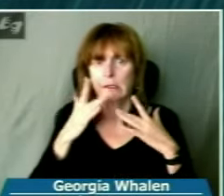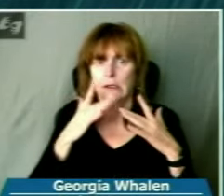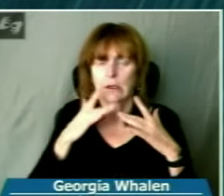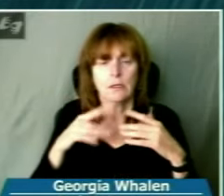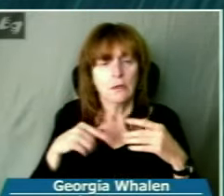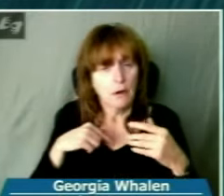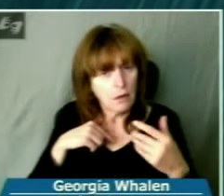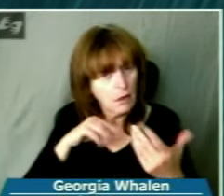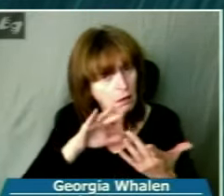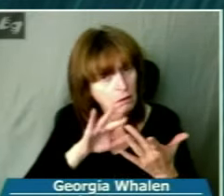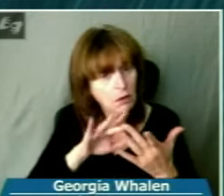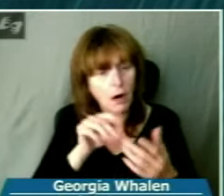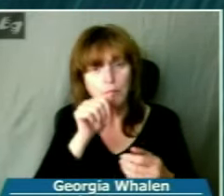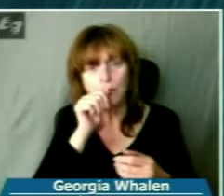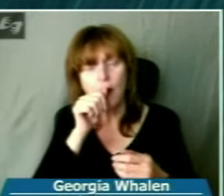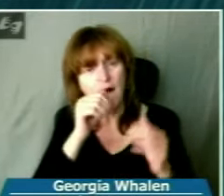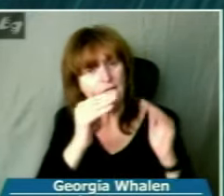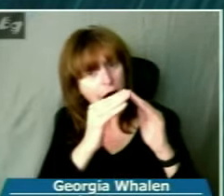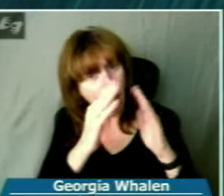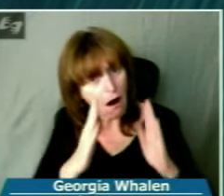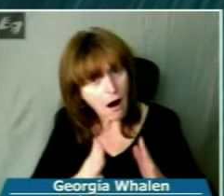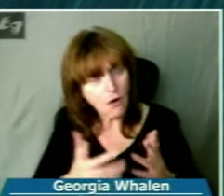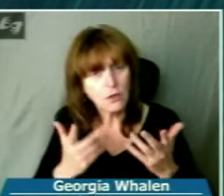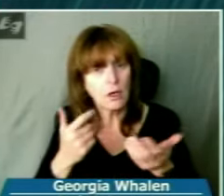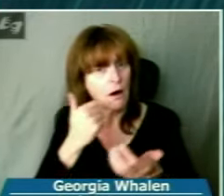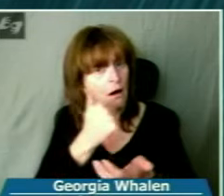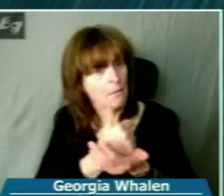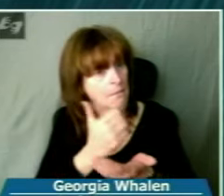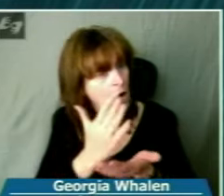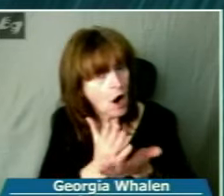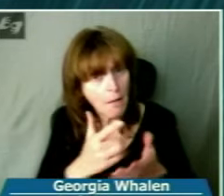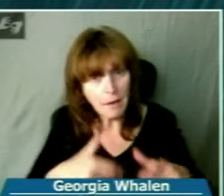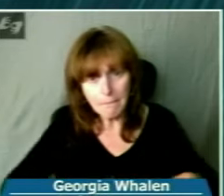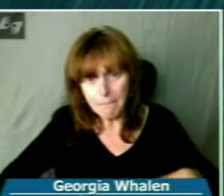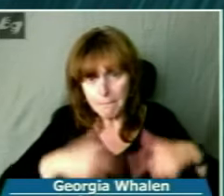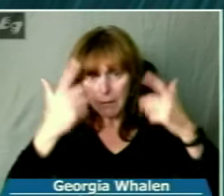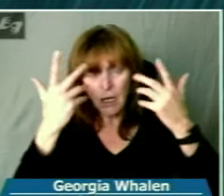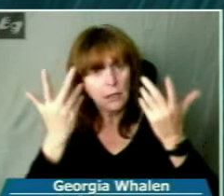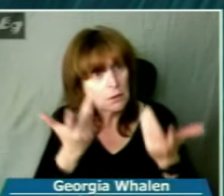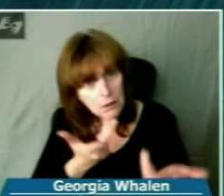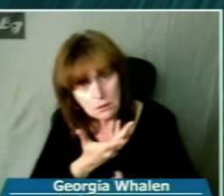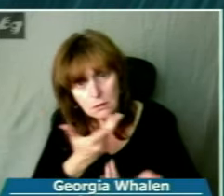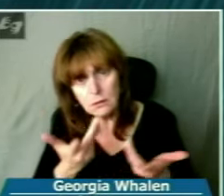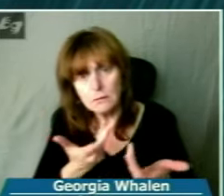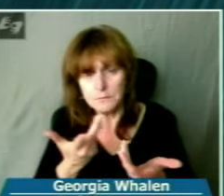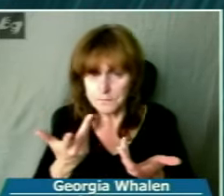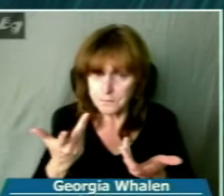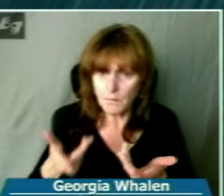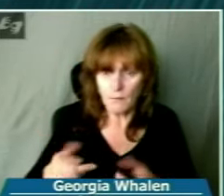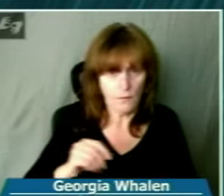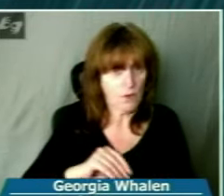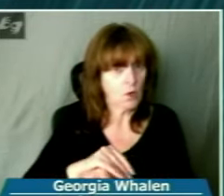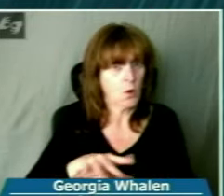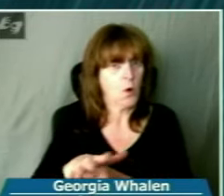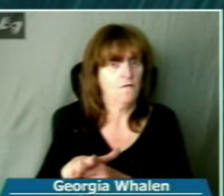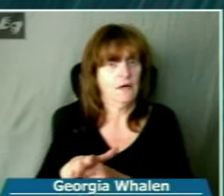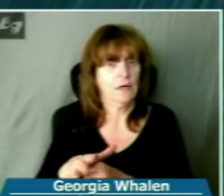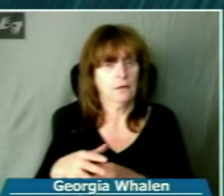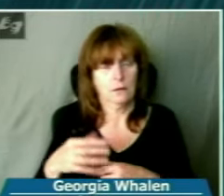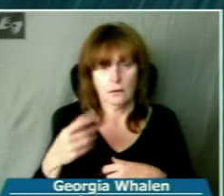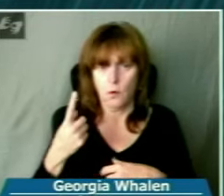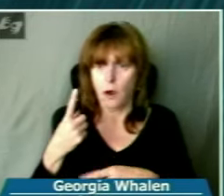to find out, you know, what is available. And in some regards, through the COVID crisis, we've been able to tap into some